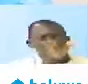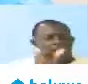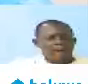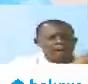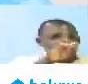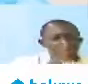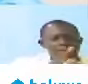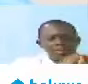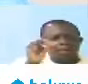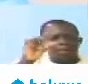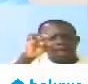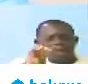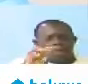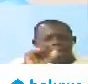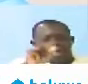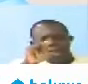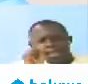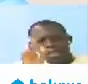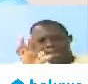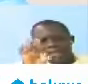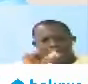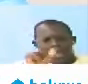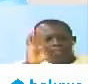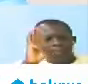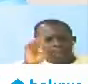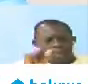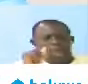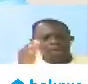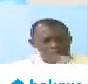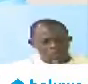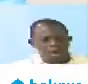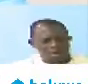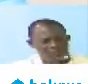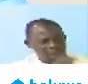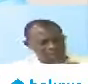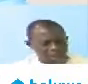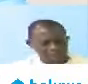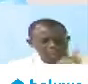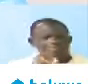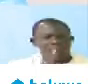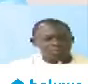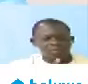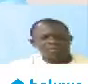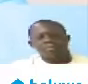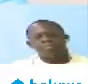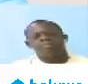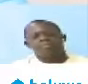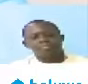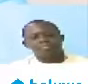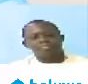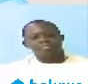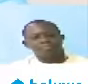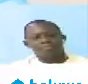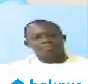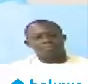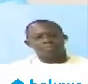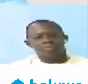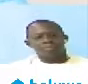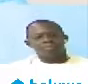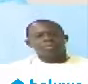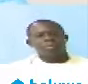fan calendar base do be government the Maktaba. Mataba Womu Komisa Officer Komisa Nikoja